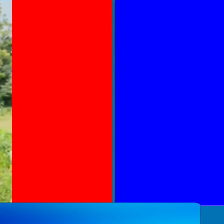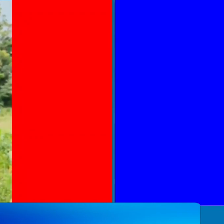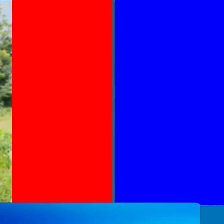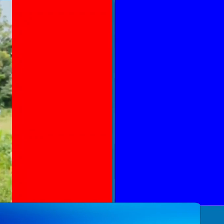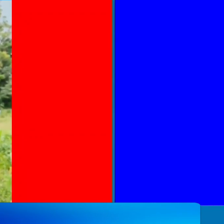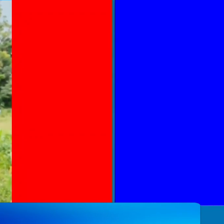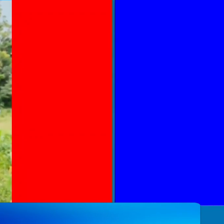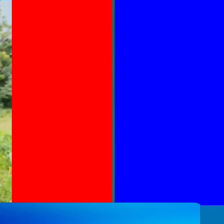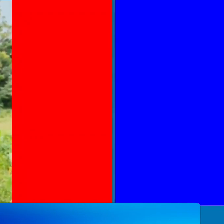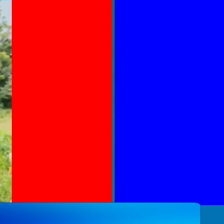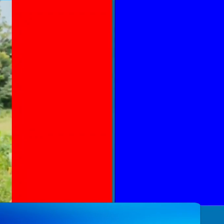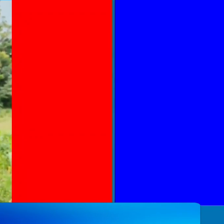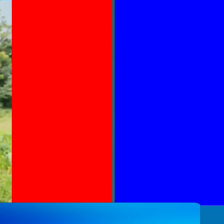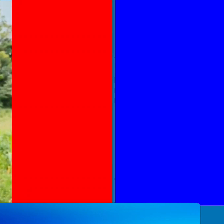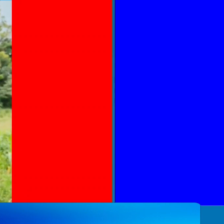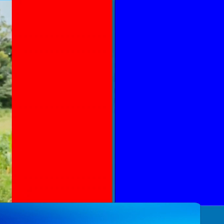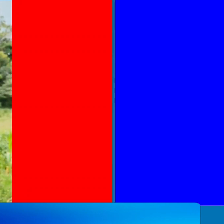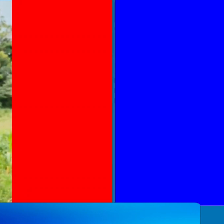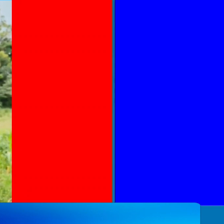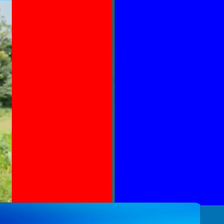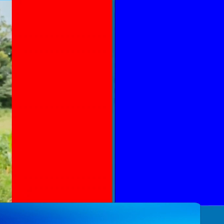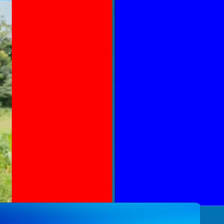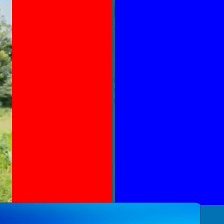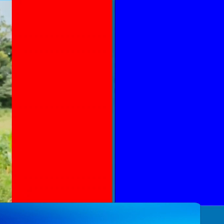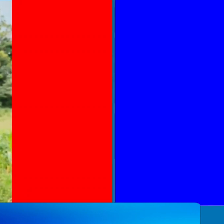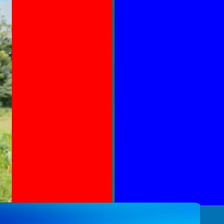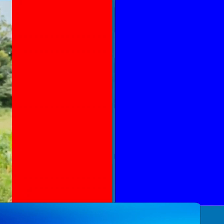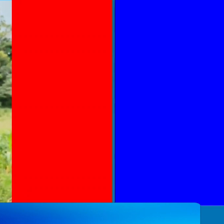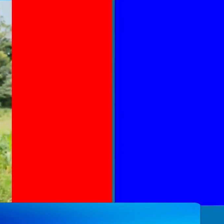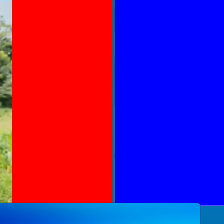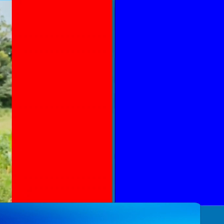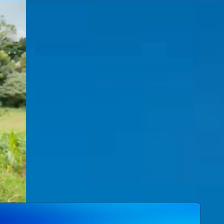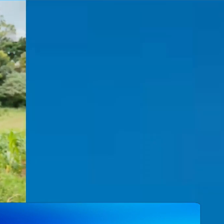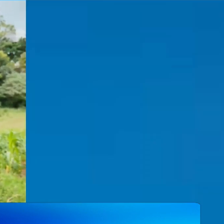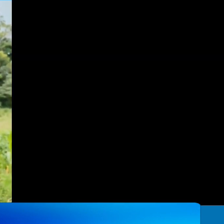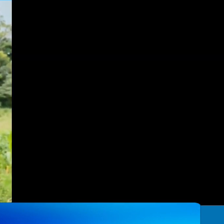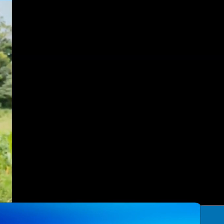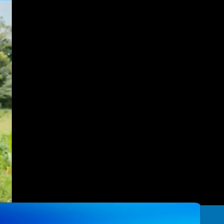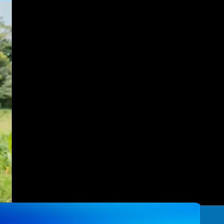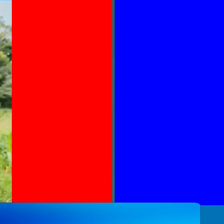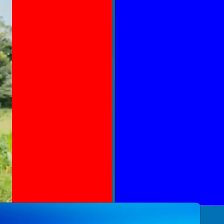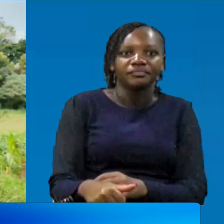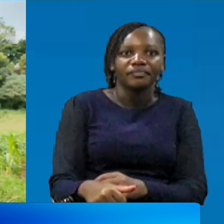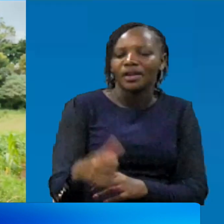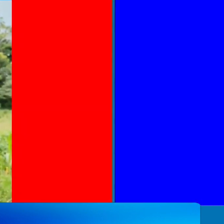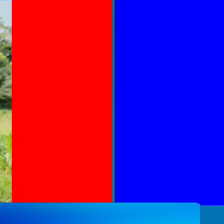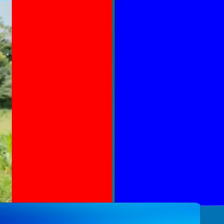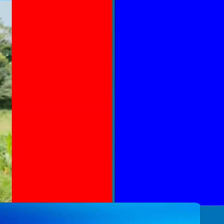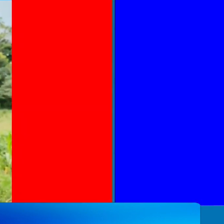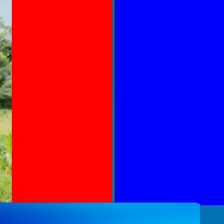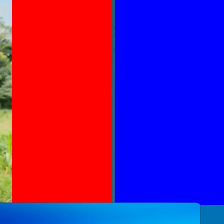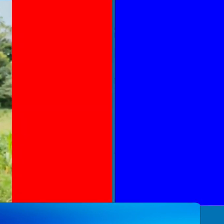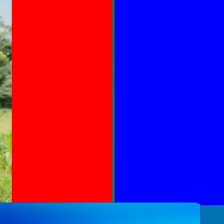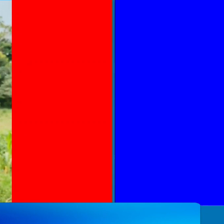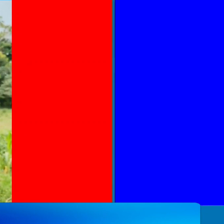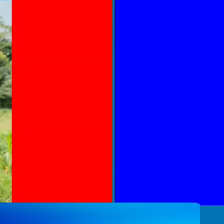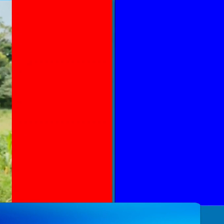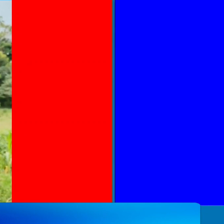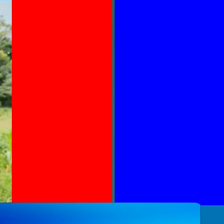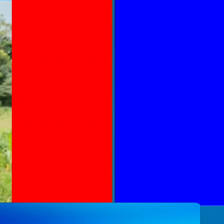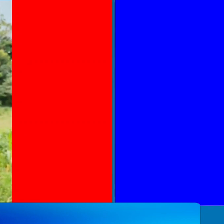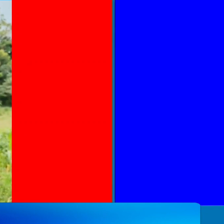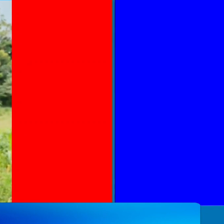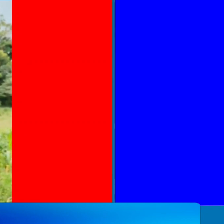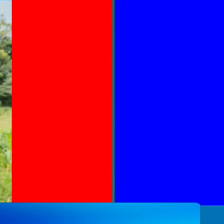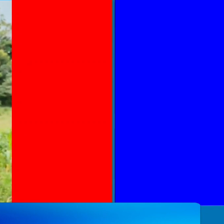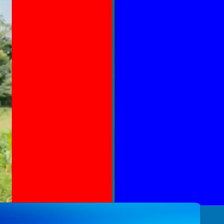we compare to other counties. They've really done awareness, but for us we've done very little. So at least we need to pull up our socks. If we